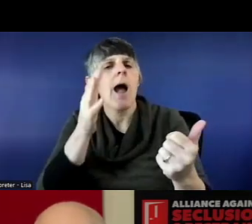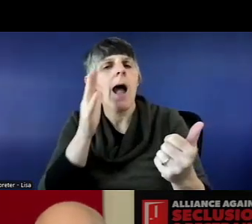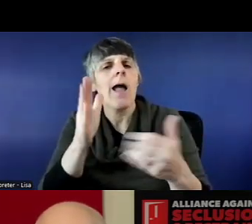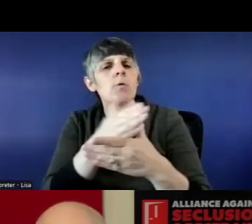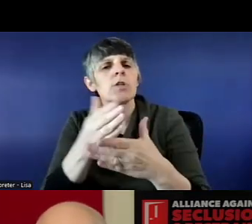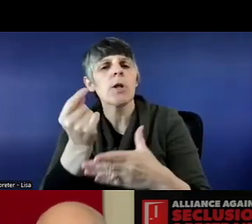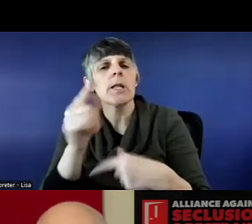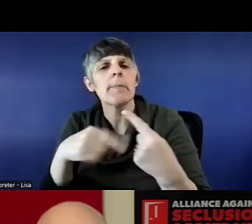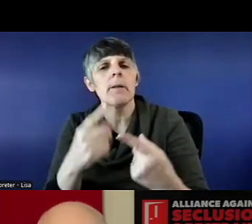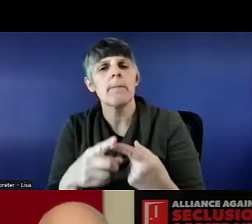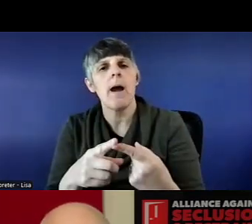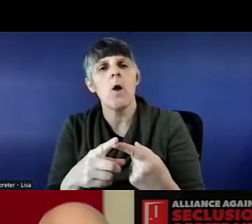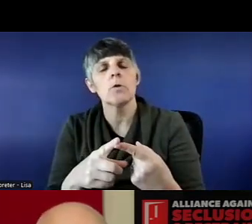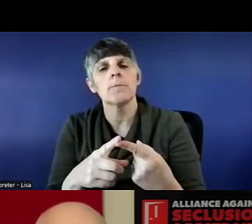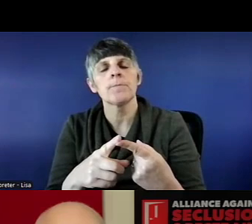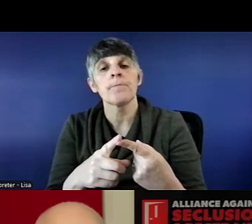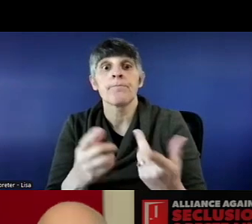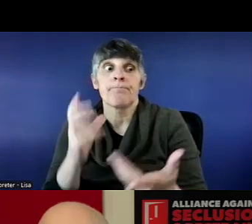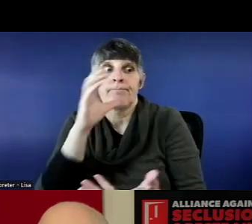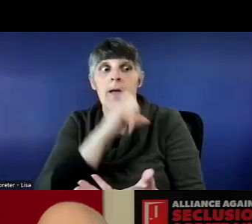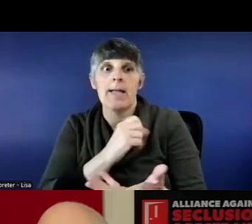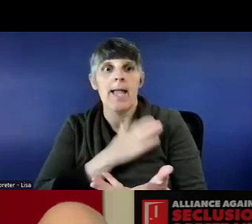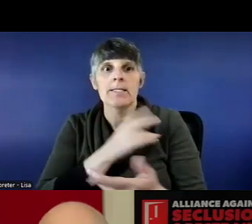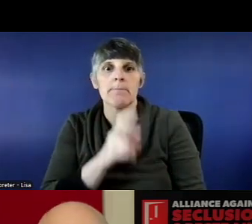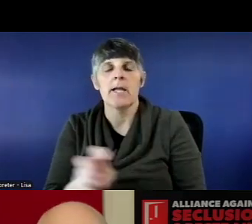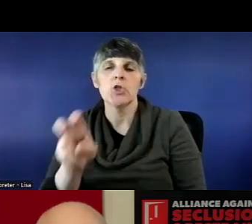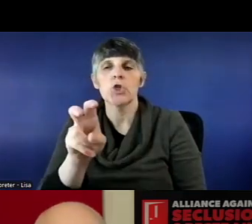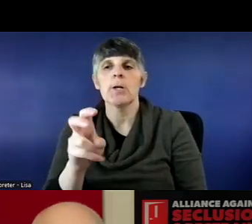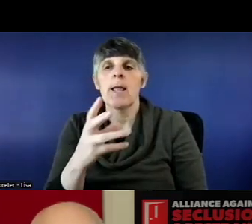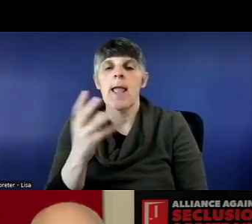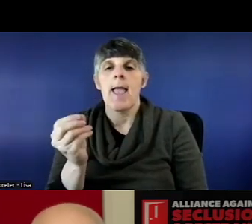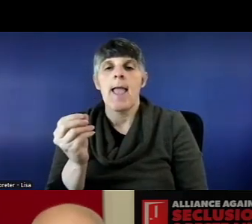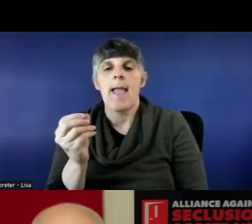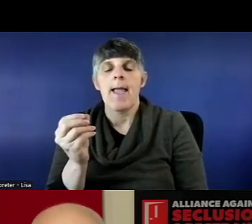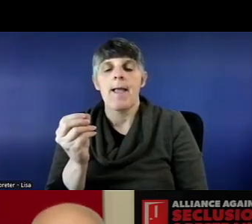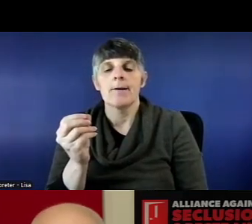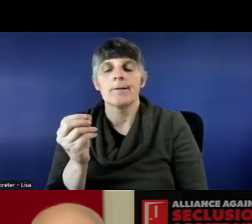bit about, I guess, my journey. And